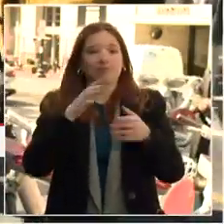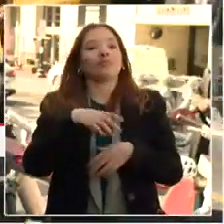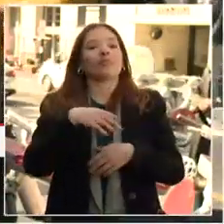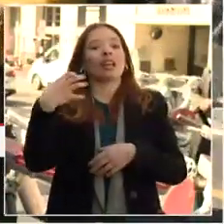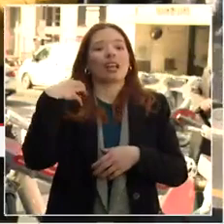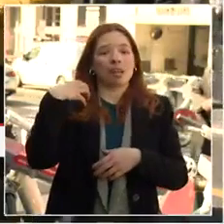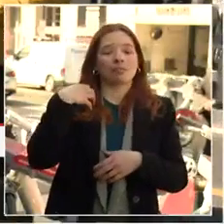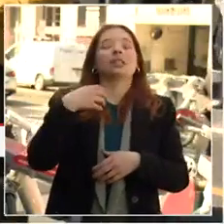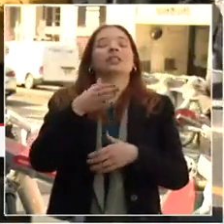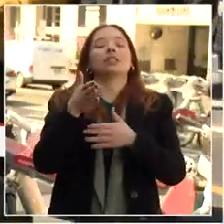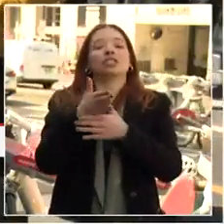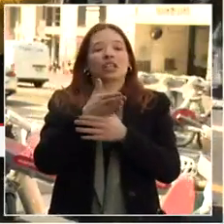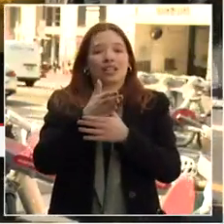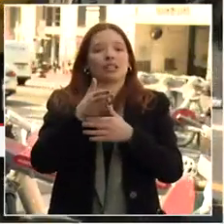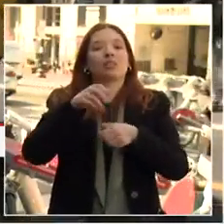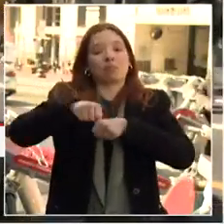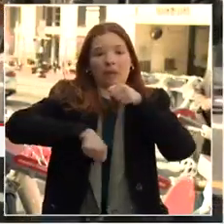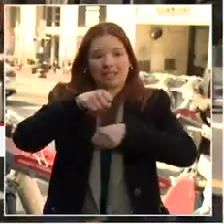Thank you.